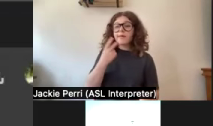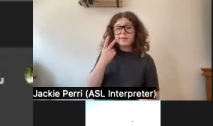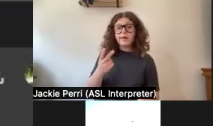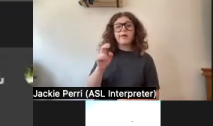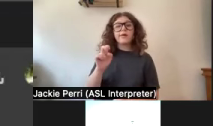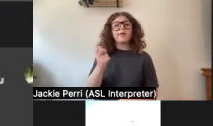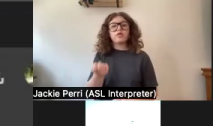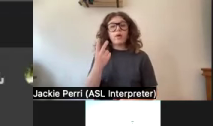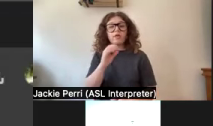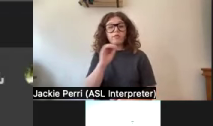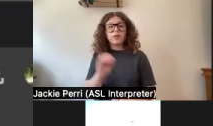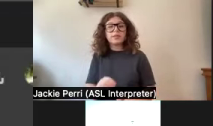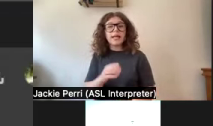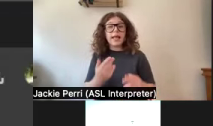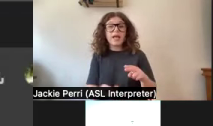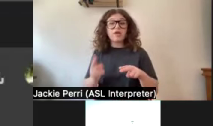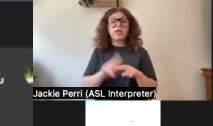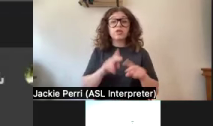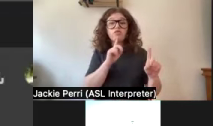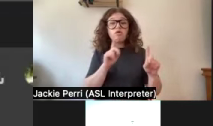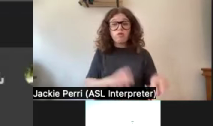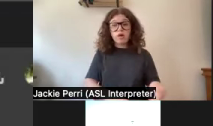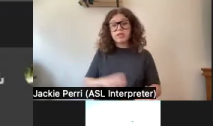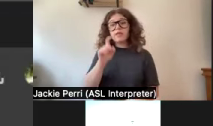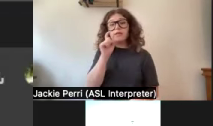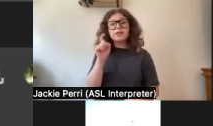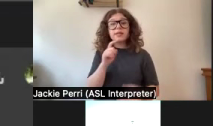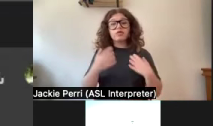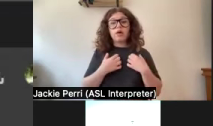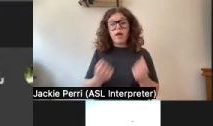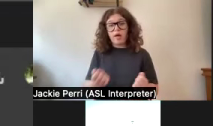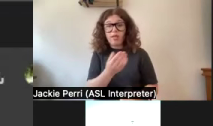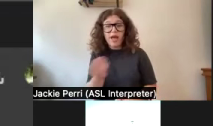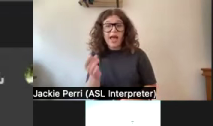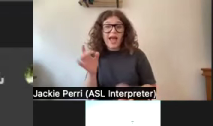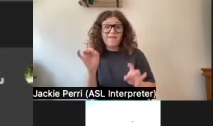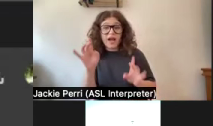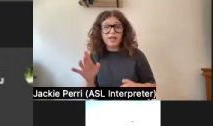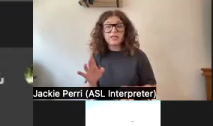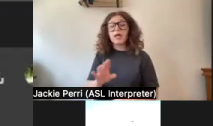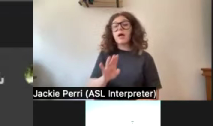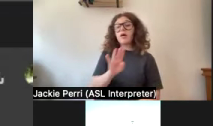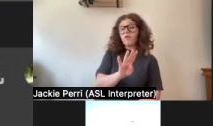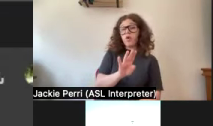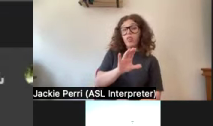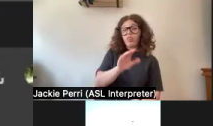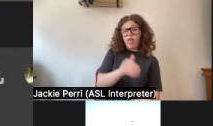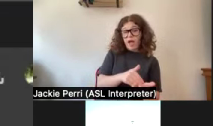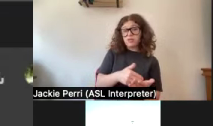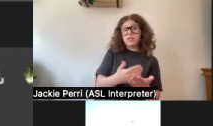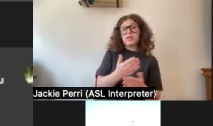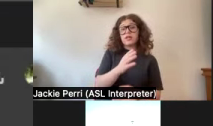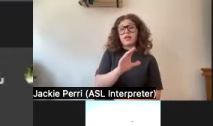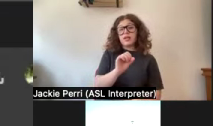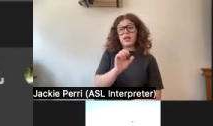sexual assault and violence. And out of 4,000 cases that were reported, they only investigated